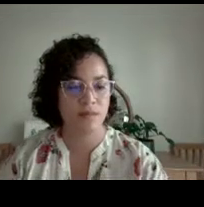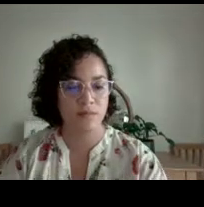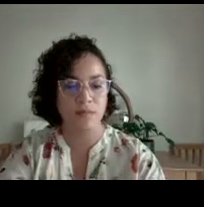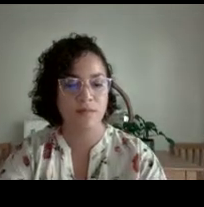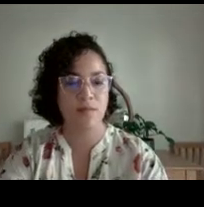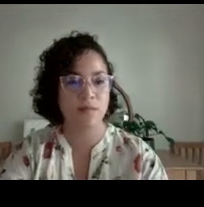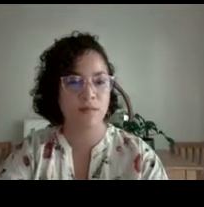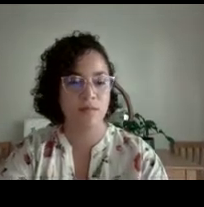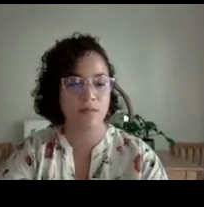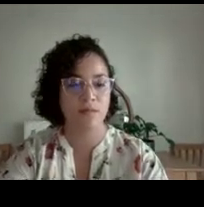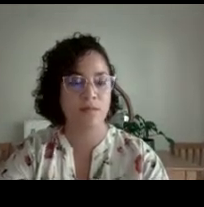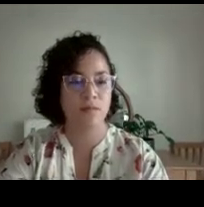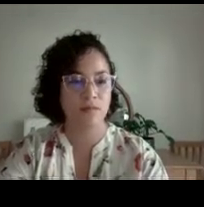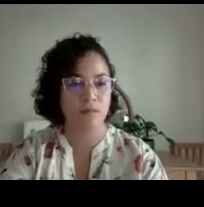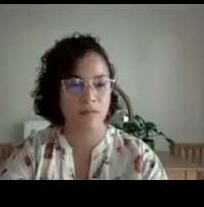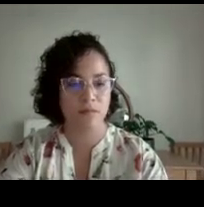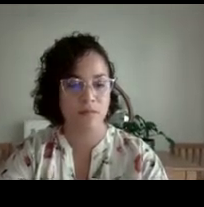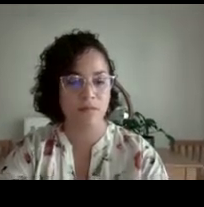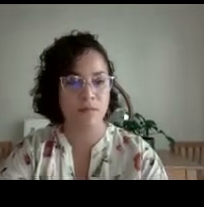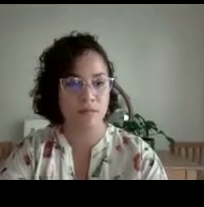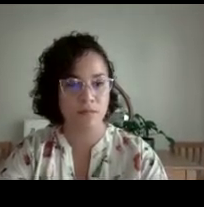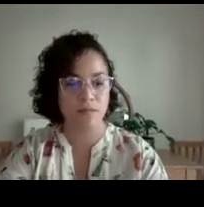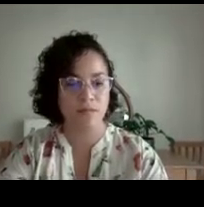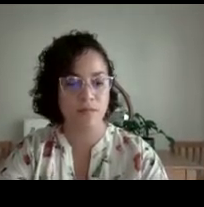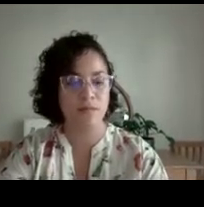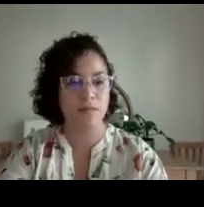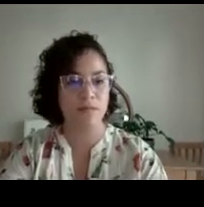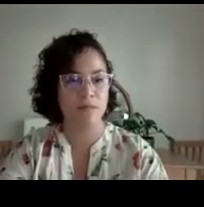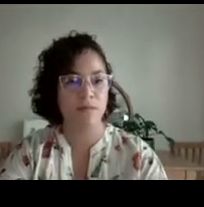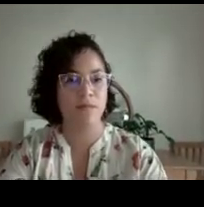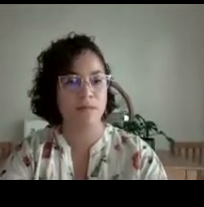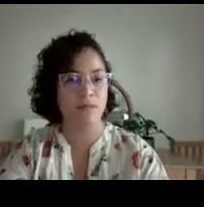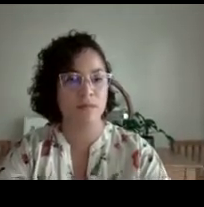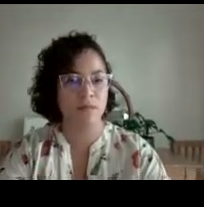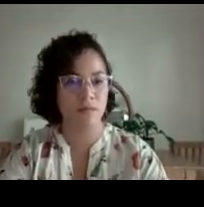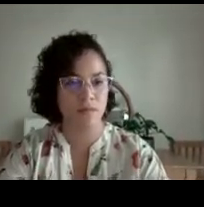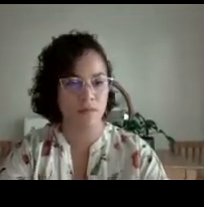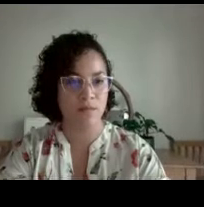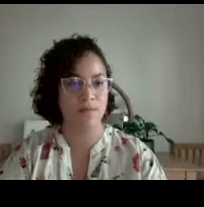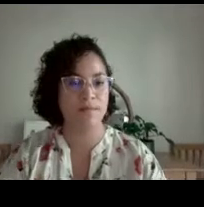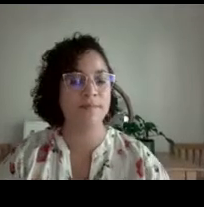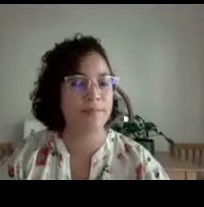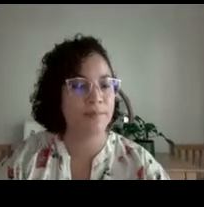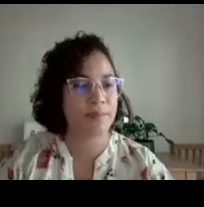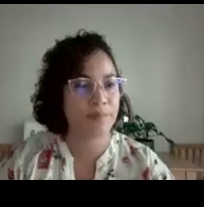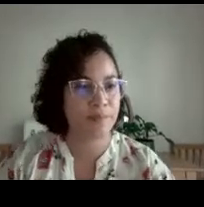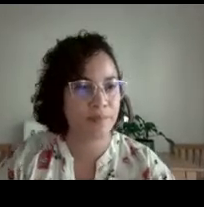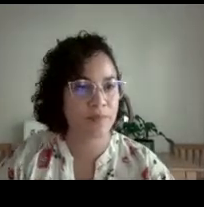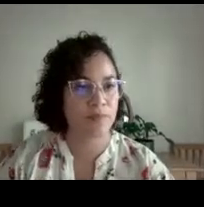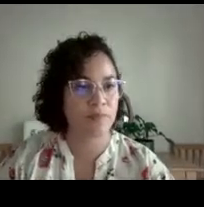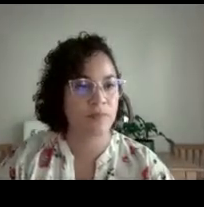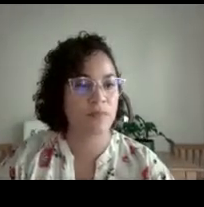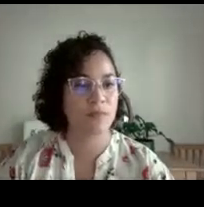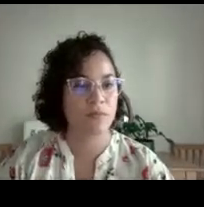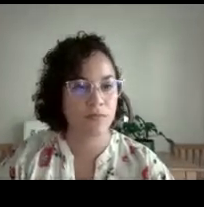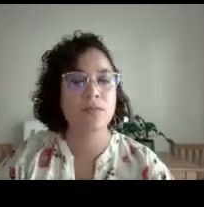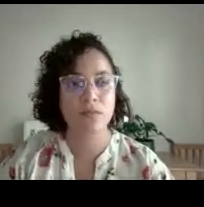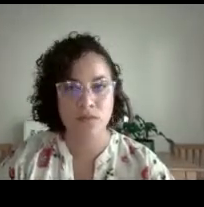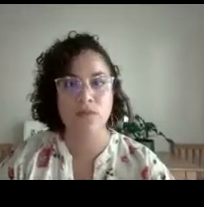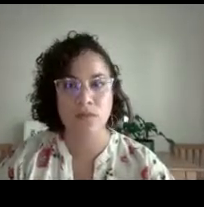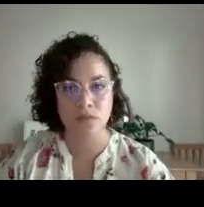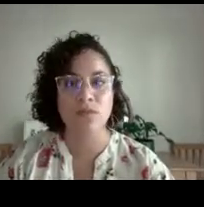Sure. Yeah, I guess the Spanish, I'm asking if the Spanish interpreter has anybody looking